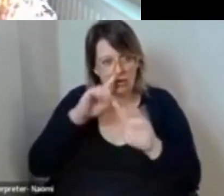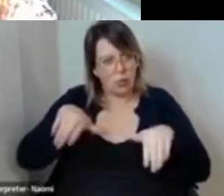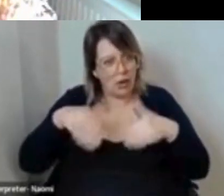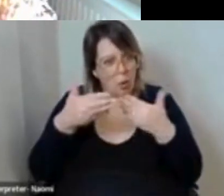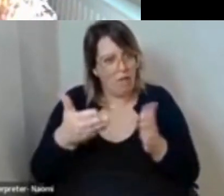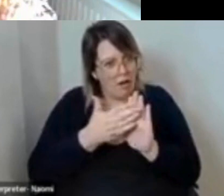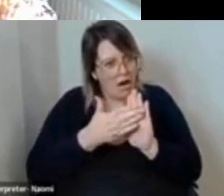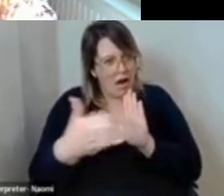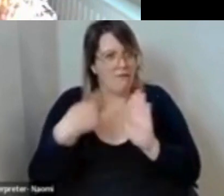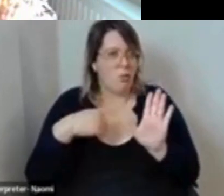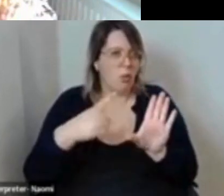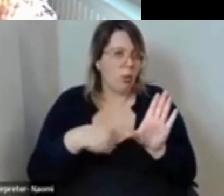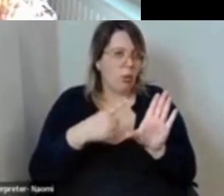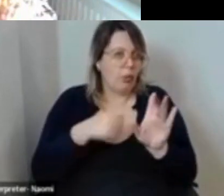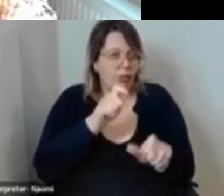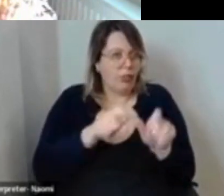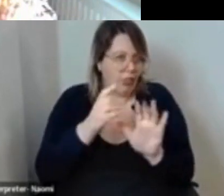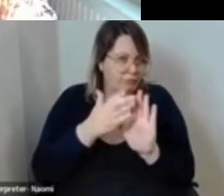and what that will look like.